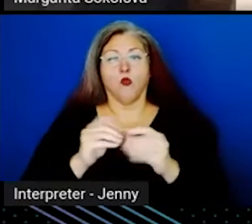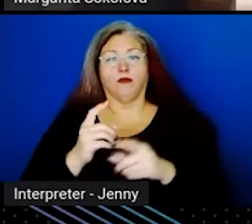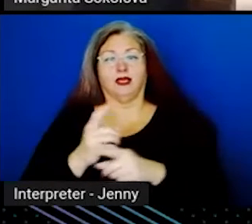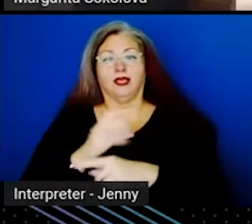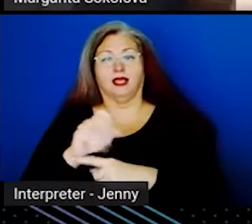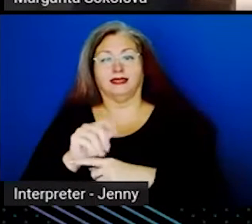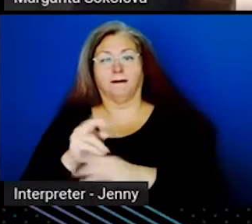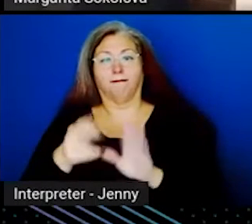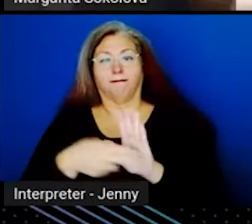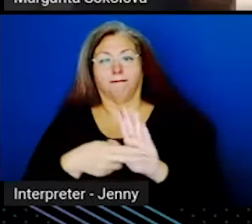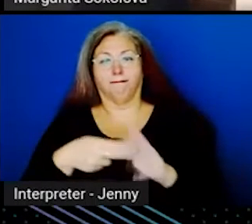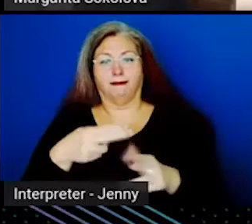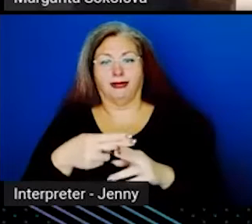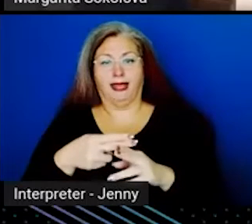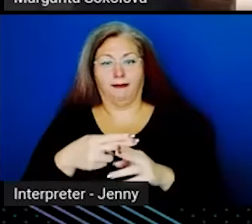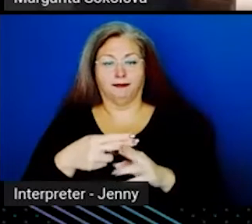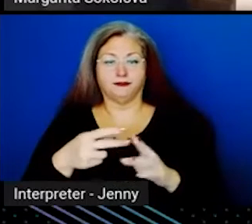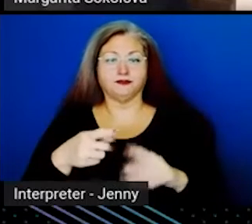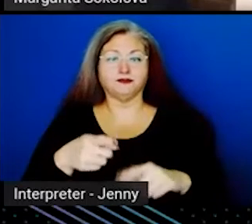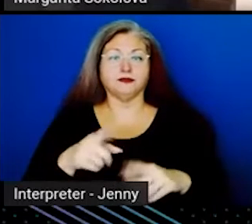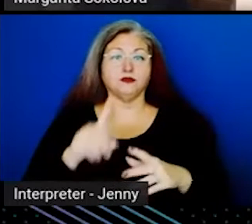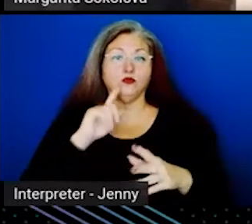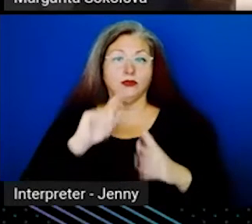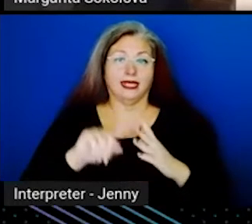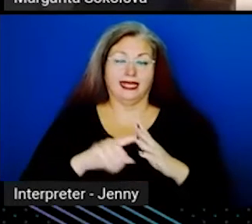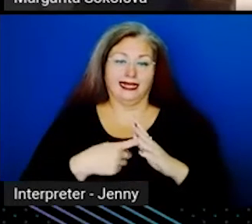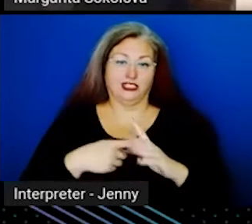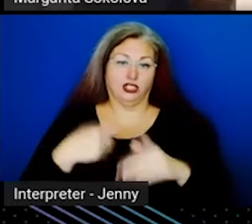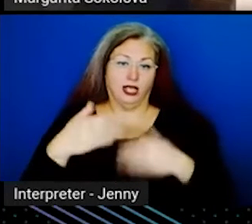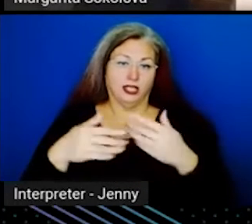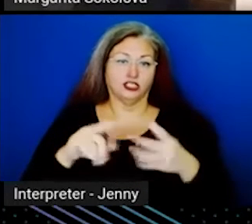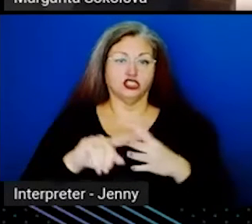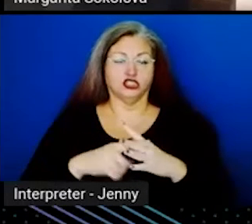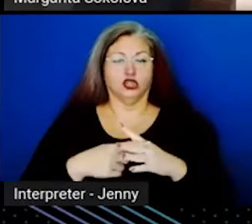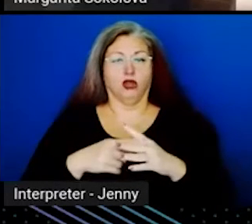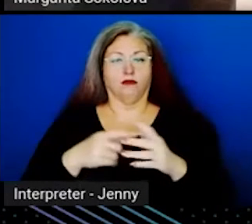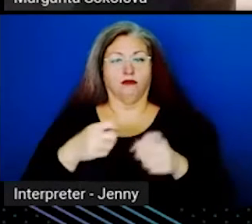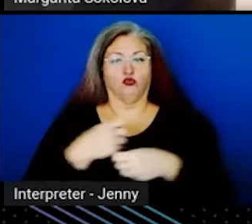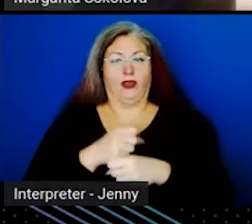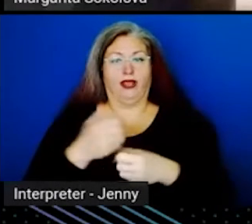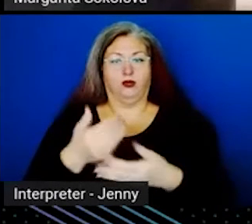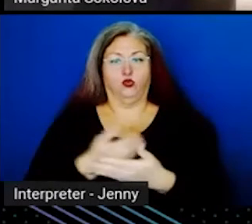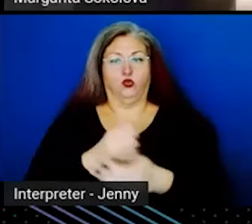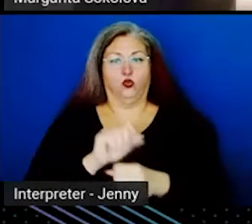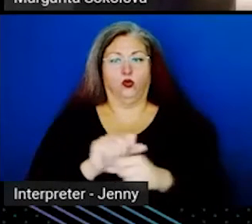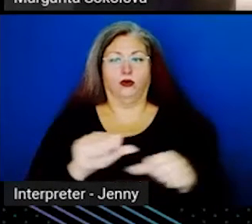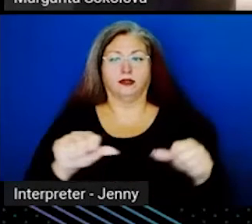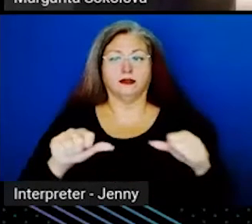this configuration, and it initializes it, which creates that workspace.